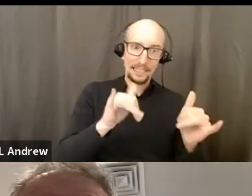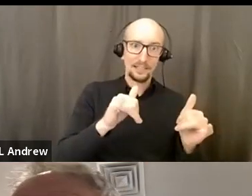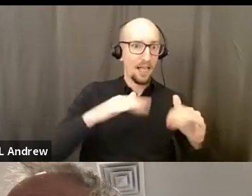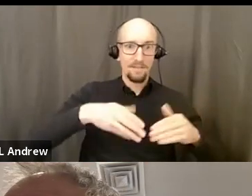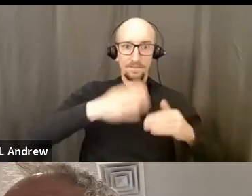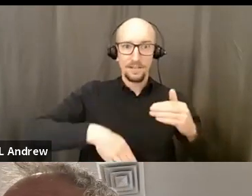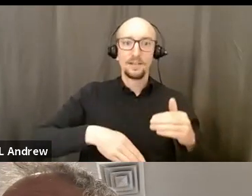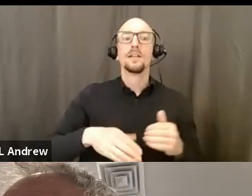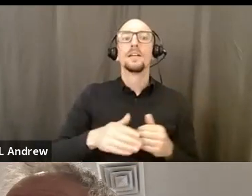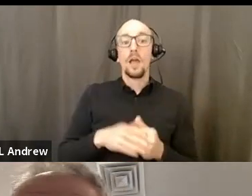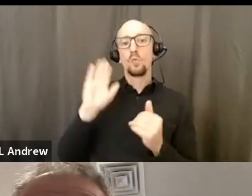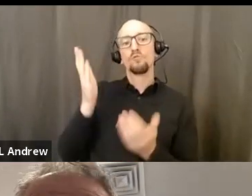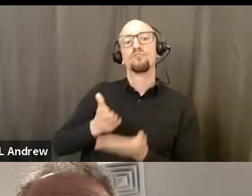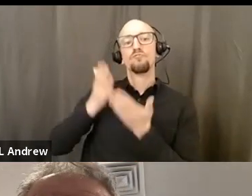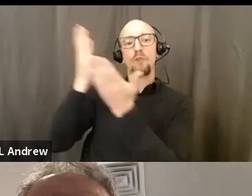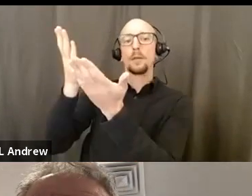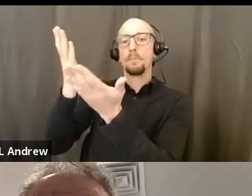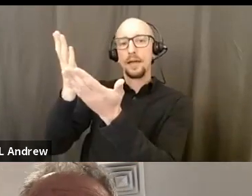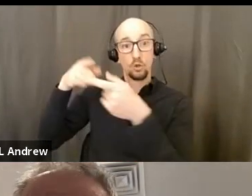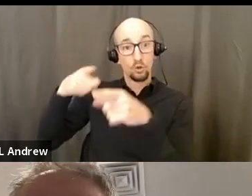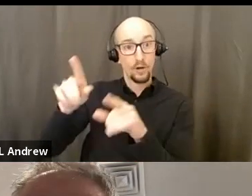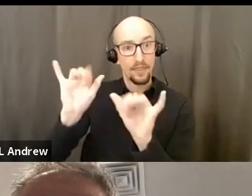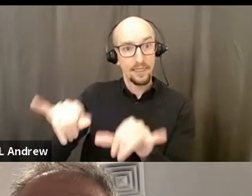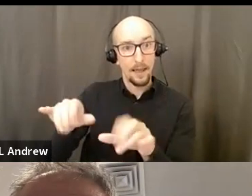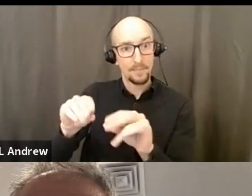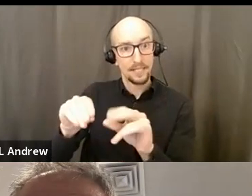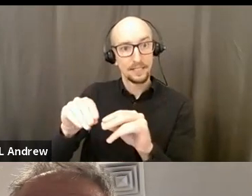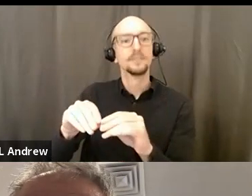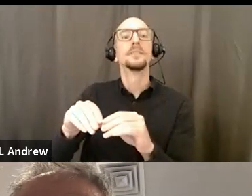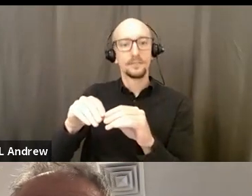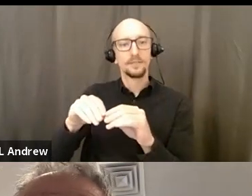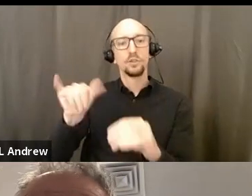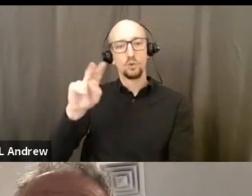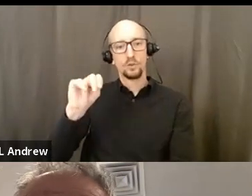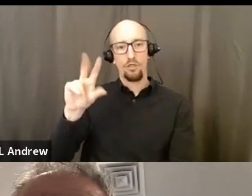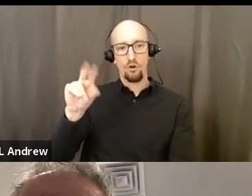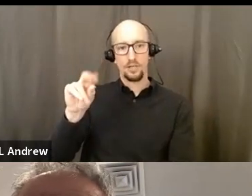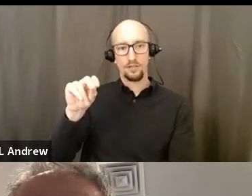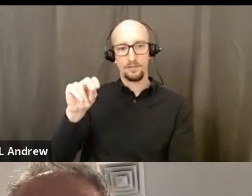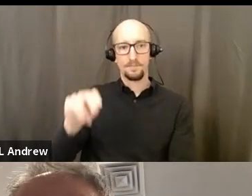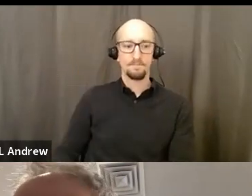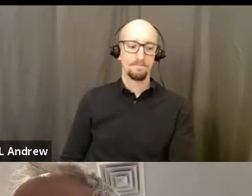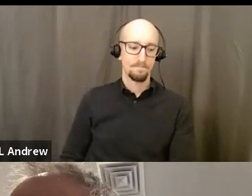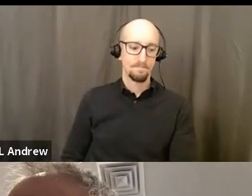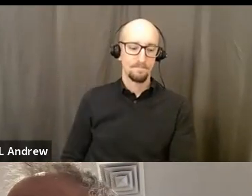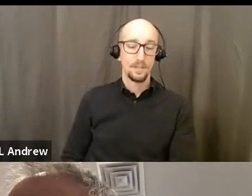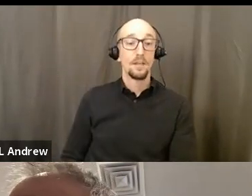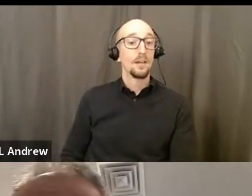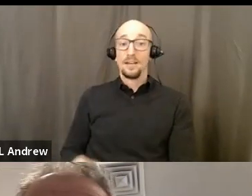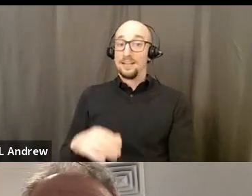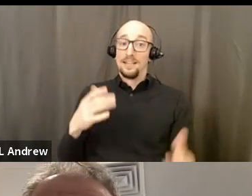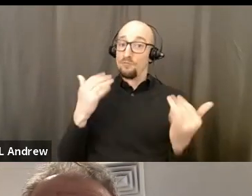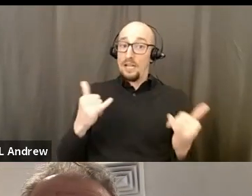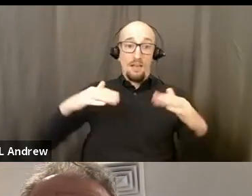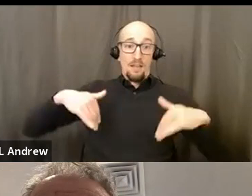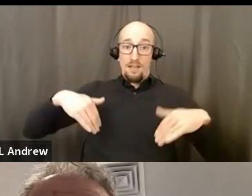to consider on their meeting of the 30th. It is not clear yet whether the